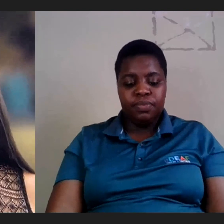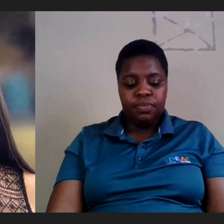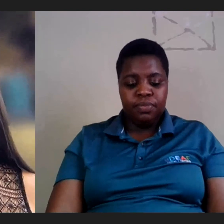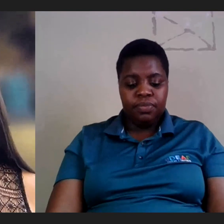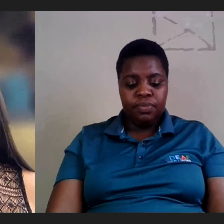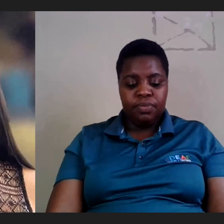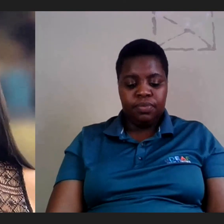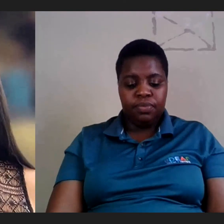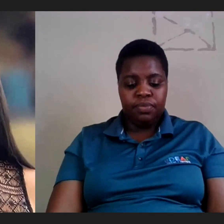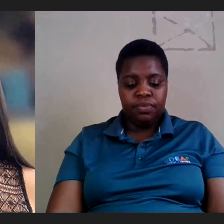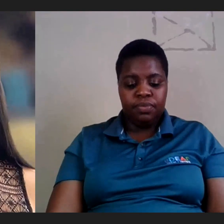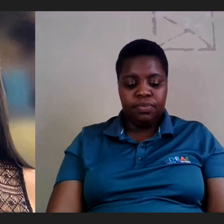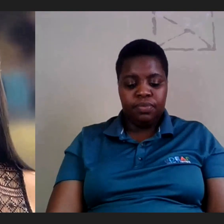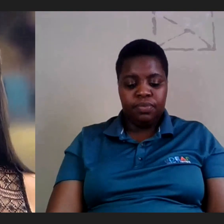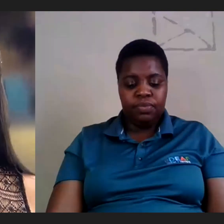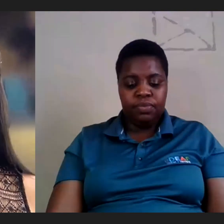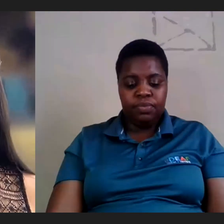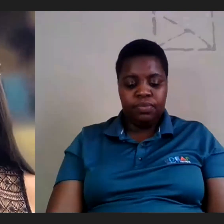So as